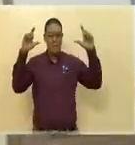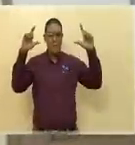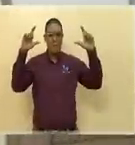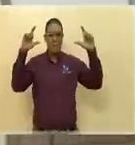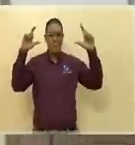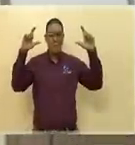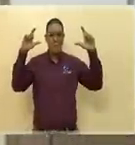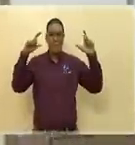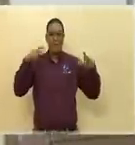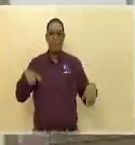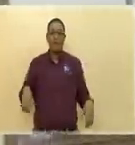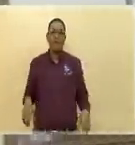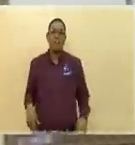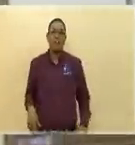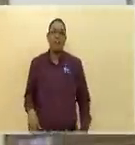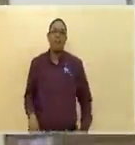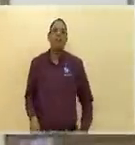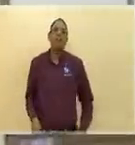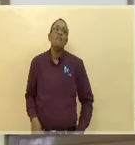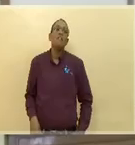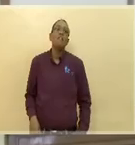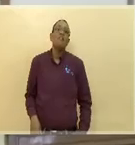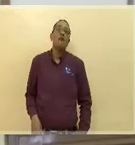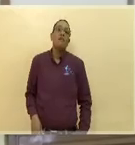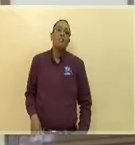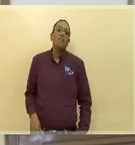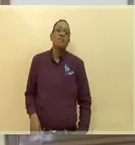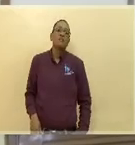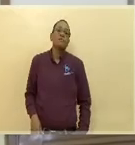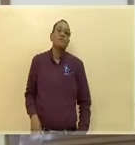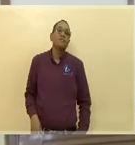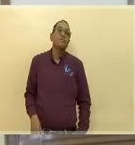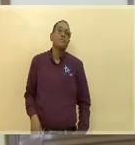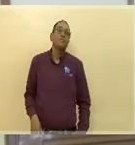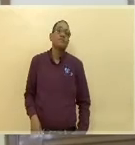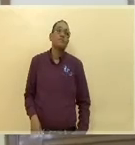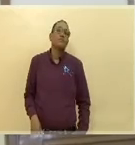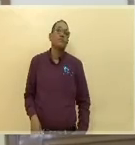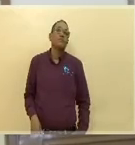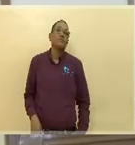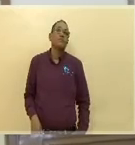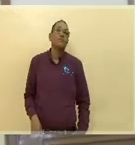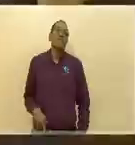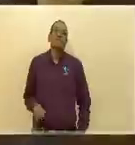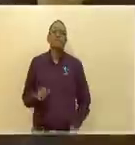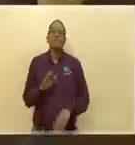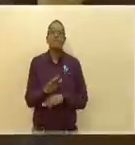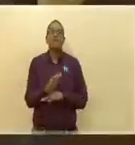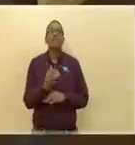seal all of this afternoon's proceedings in the history book.